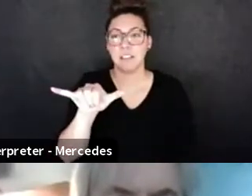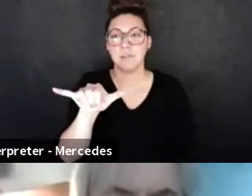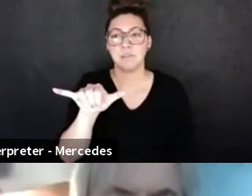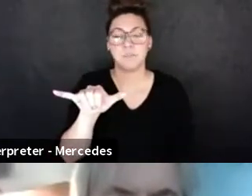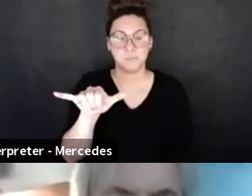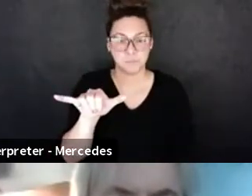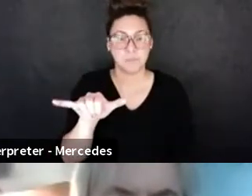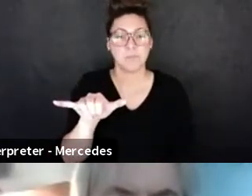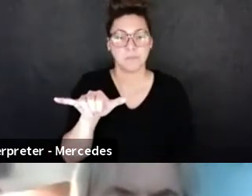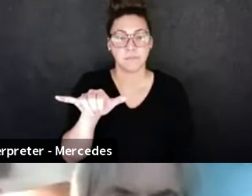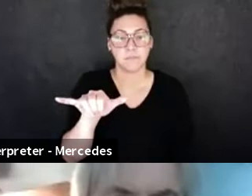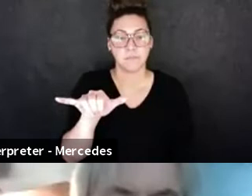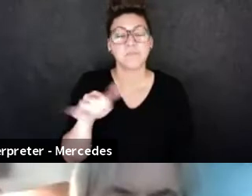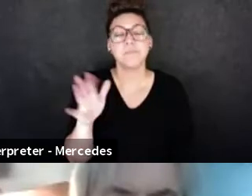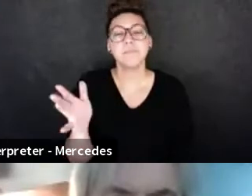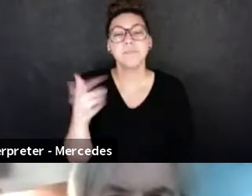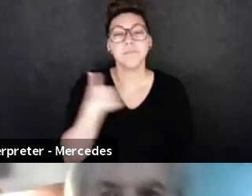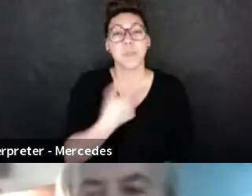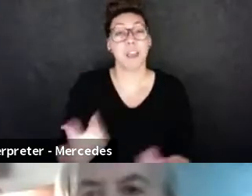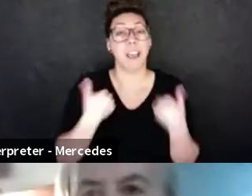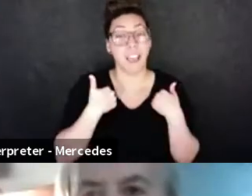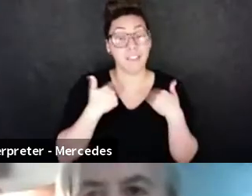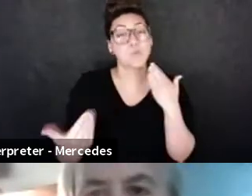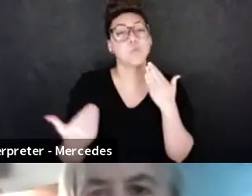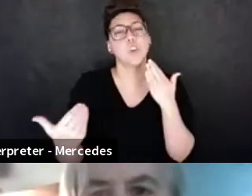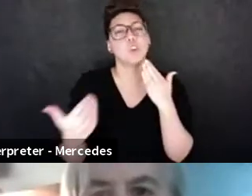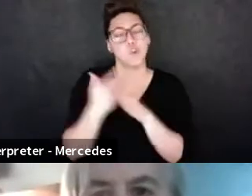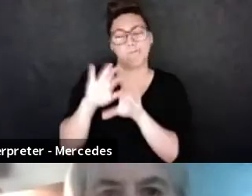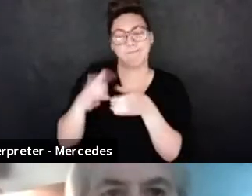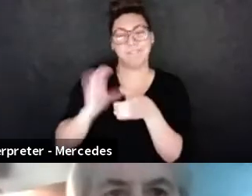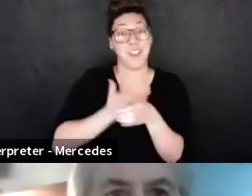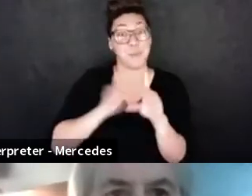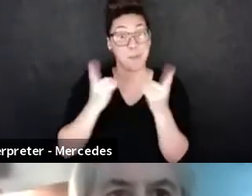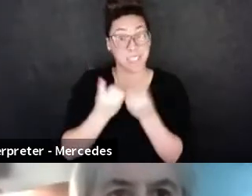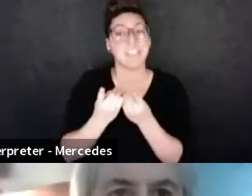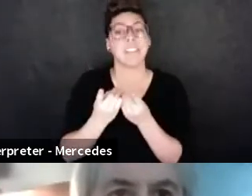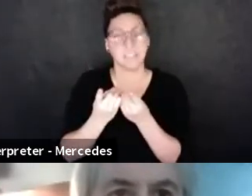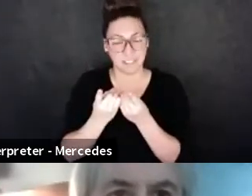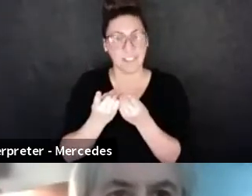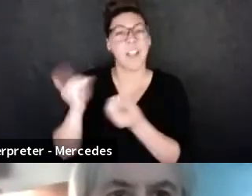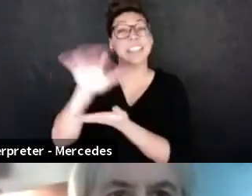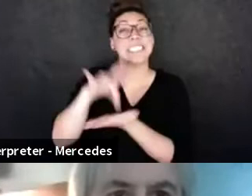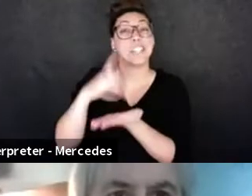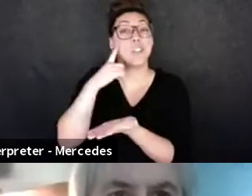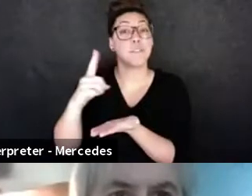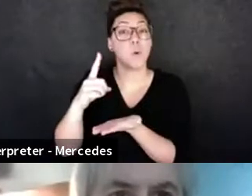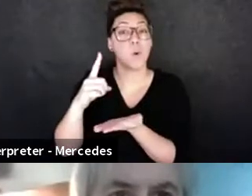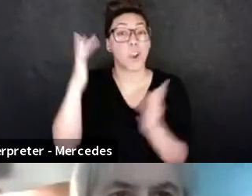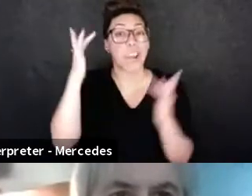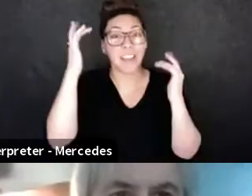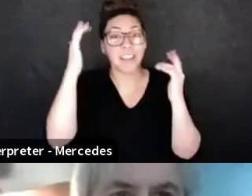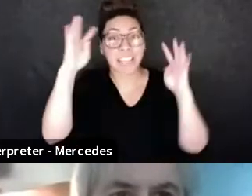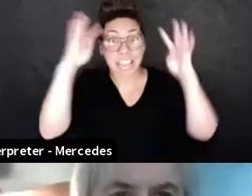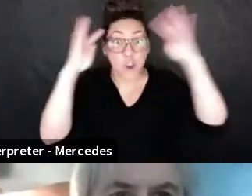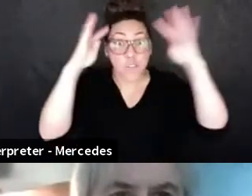Technology. We have a new division of our department, the Center for Innovative Learning